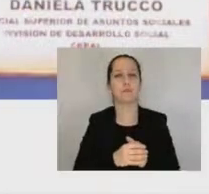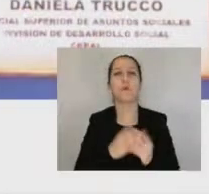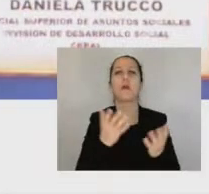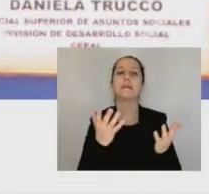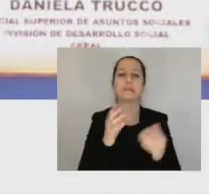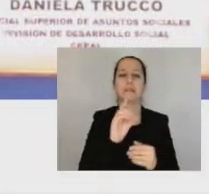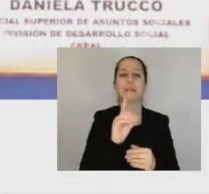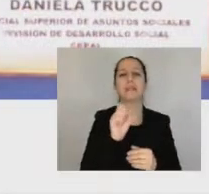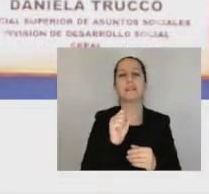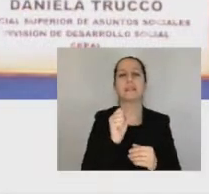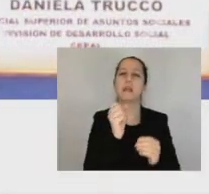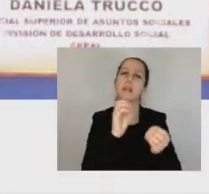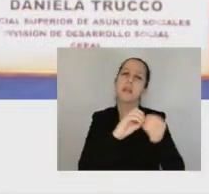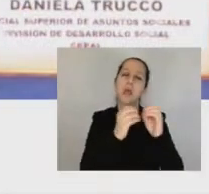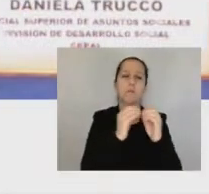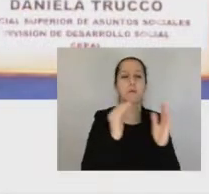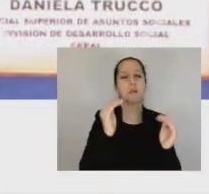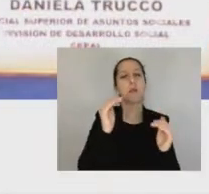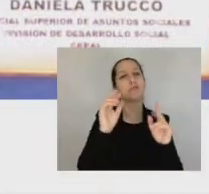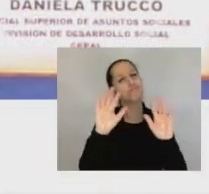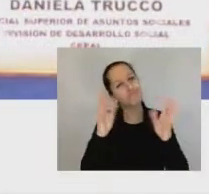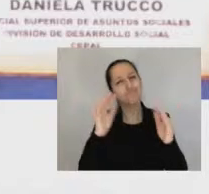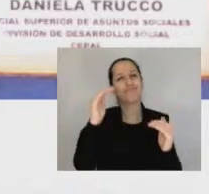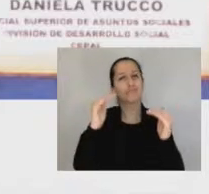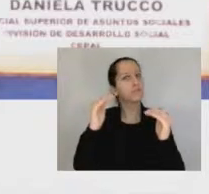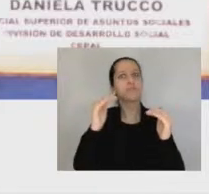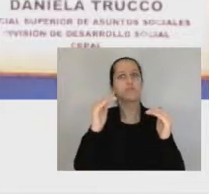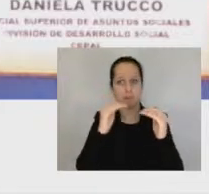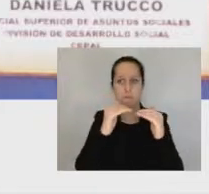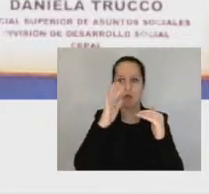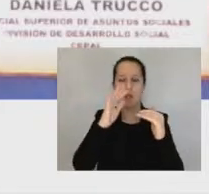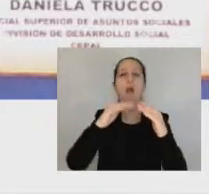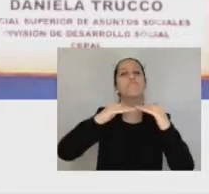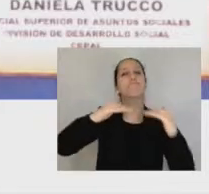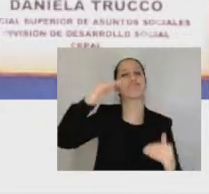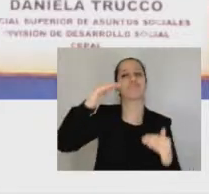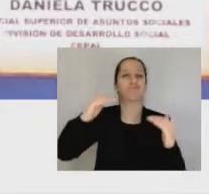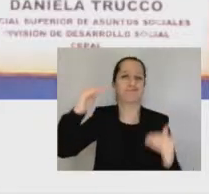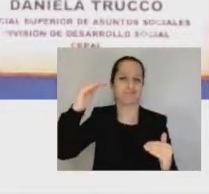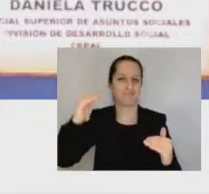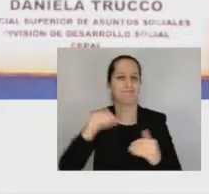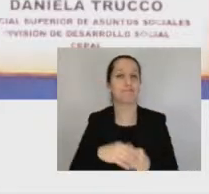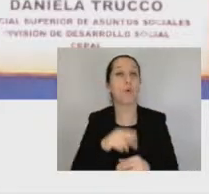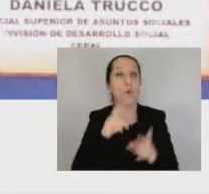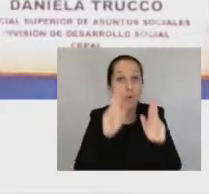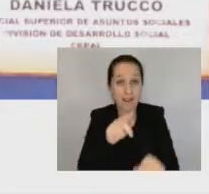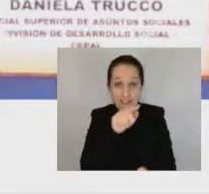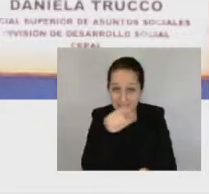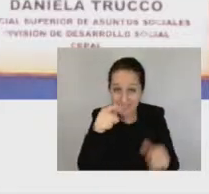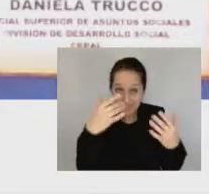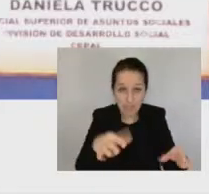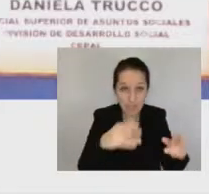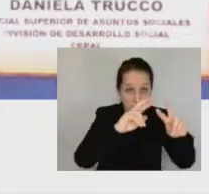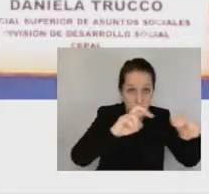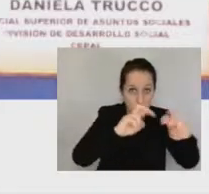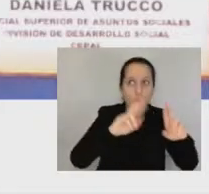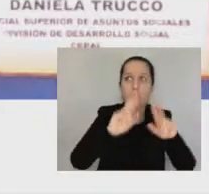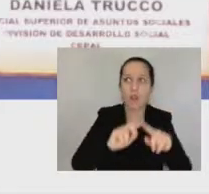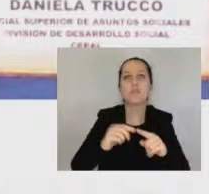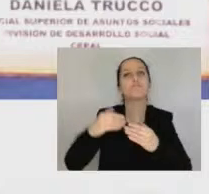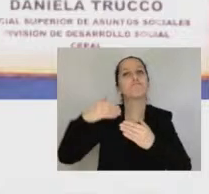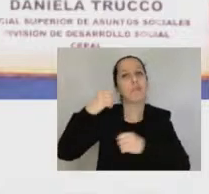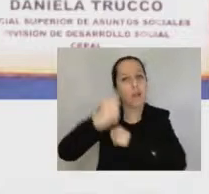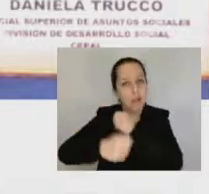as measured by standard deviation. This will be the first result, and we would like to apply this